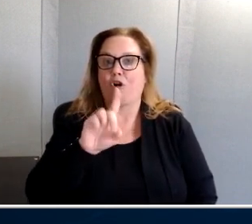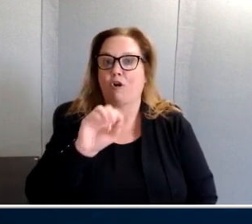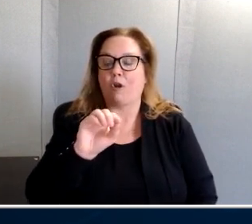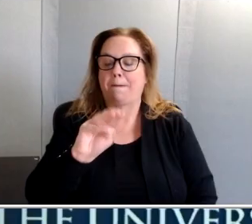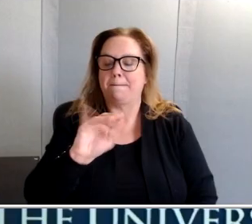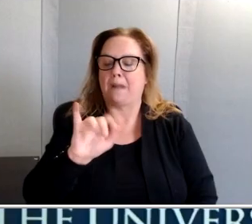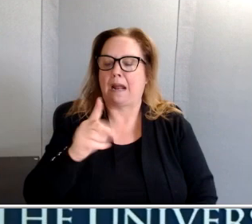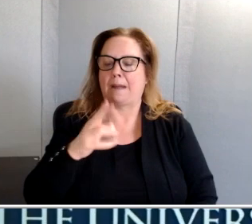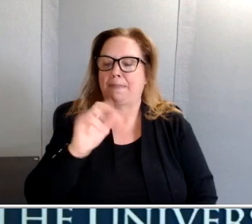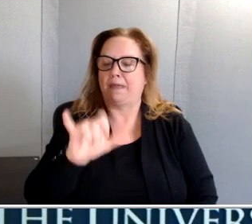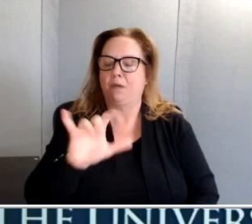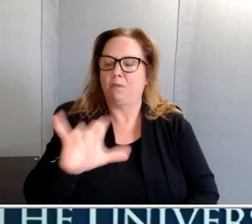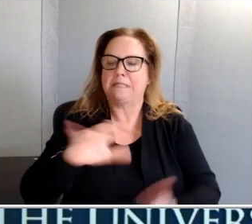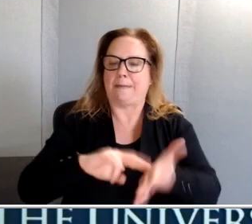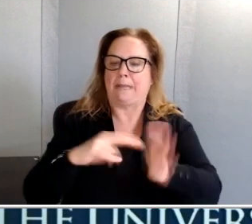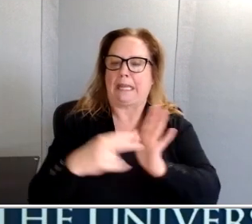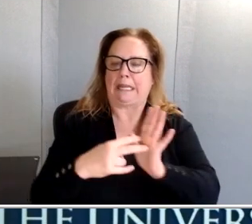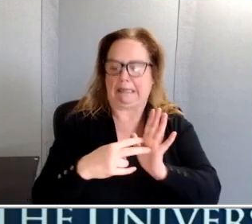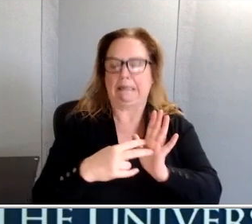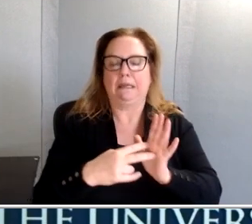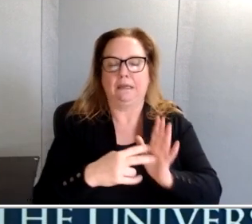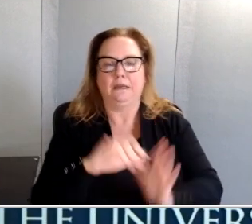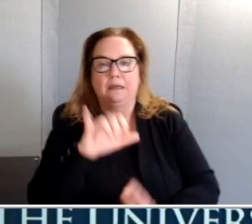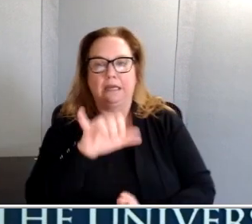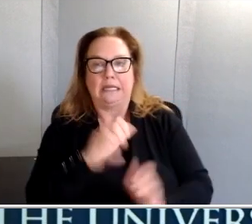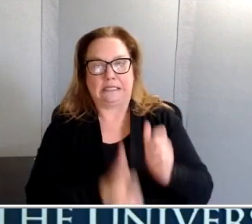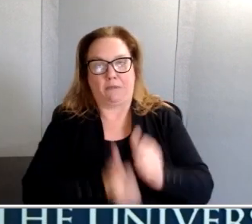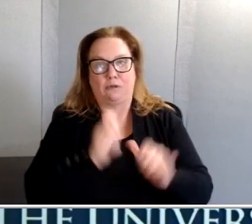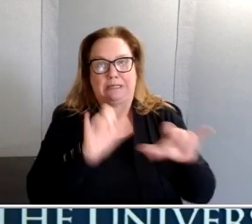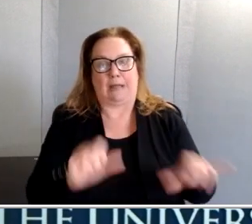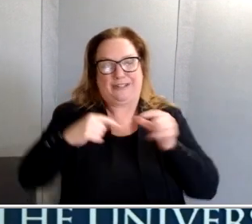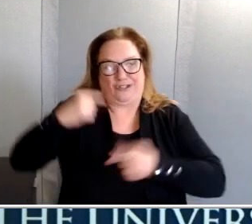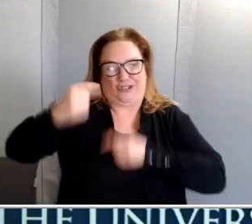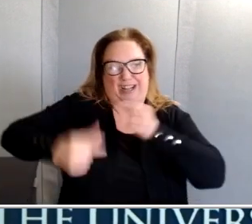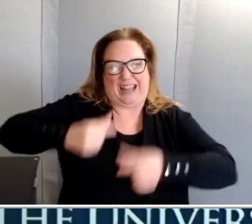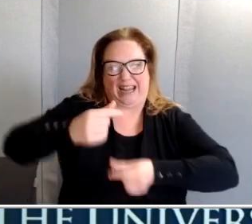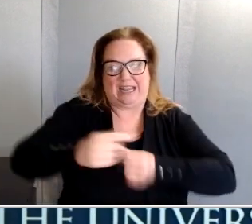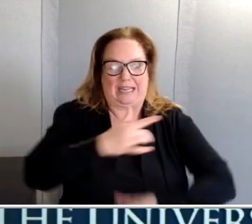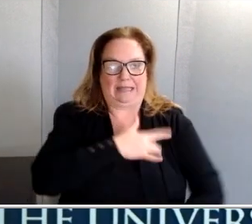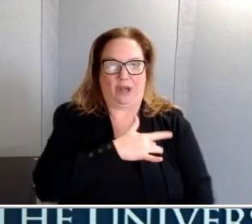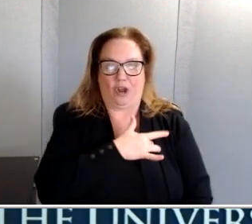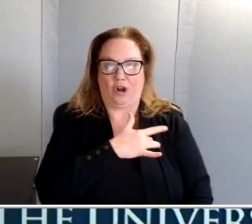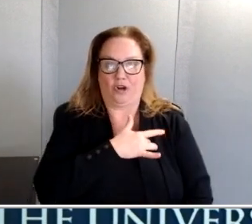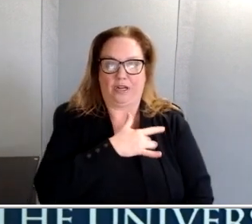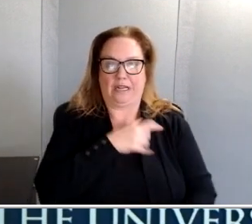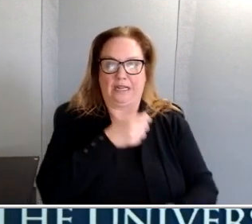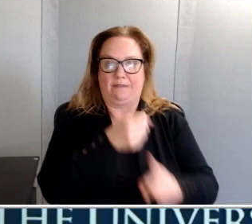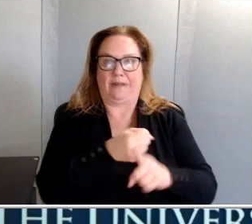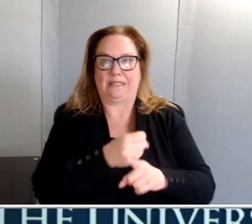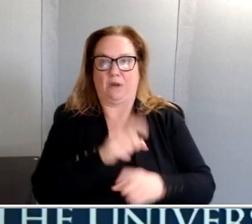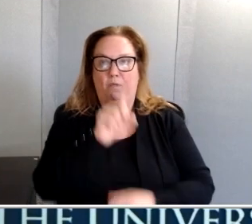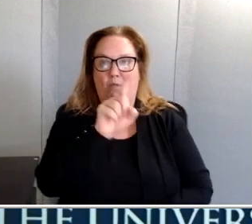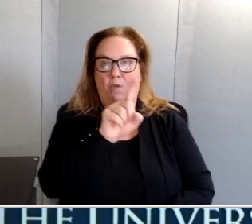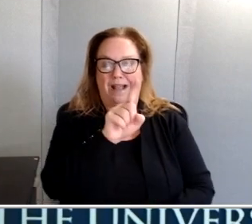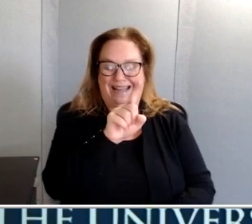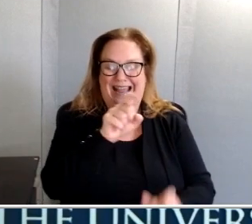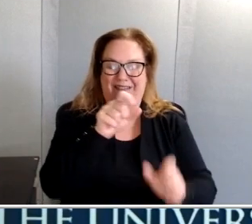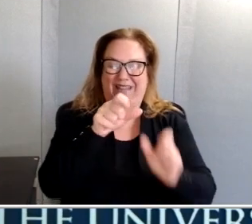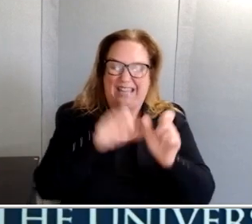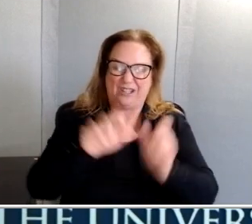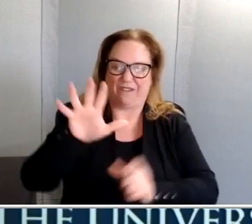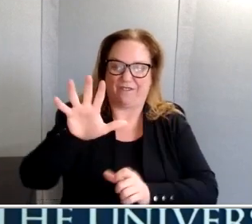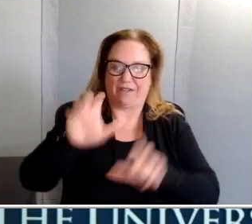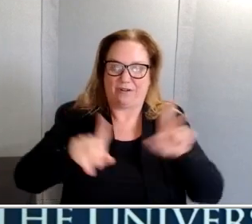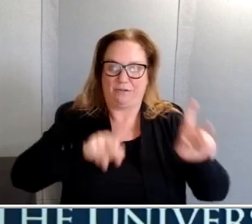So hypertrophic cardiomyopathy is actually the most common genetic condition in the heart. It actually affects around 1 in 500 people, and maybe